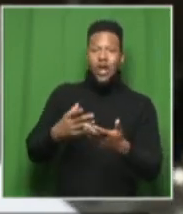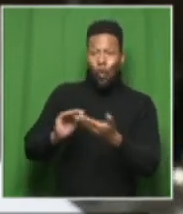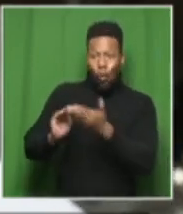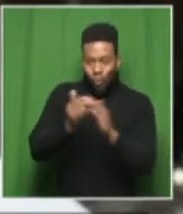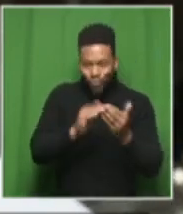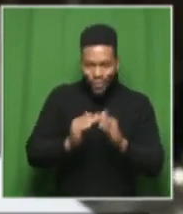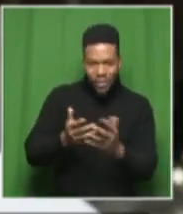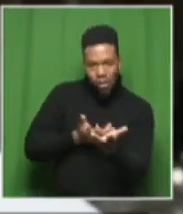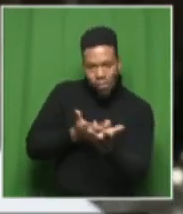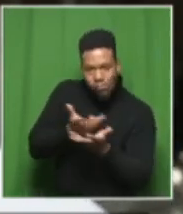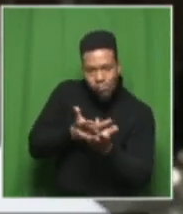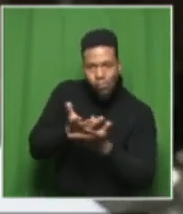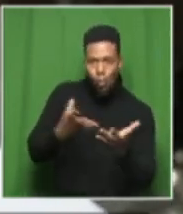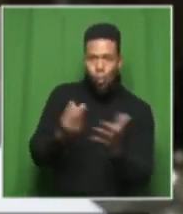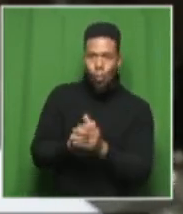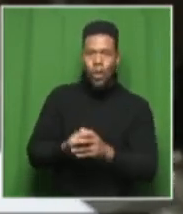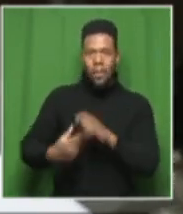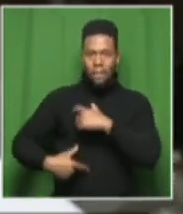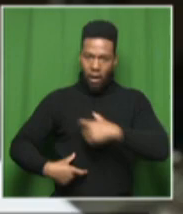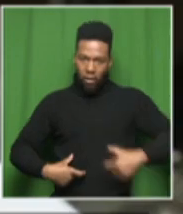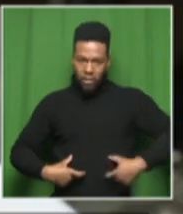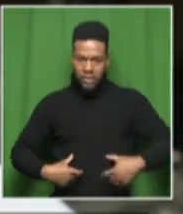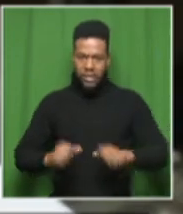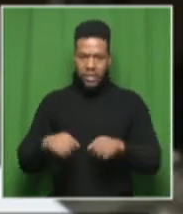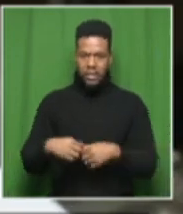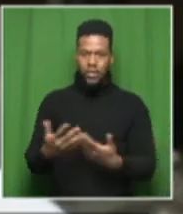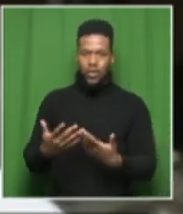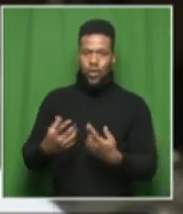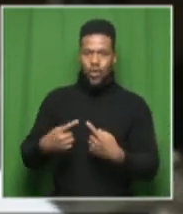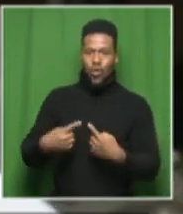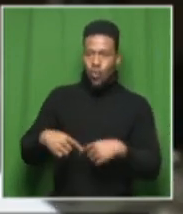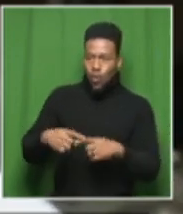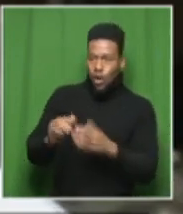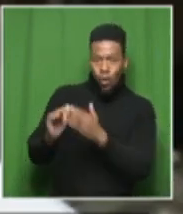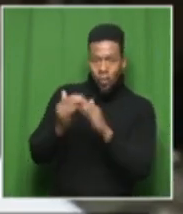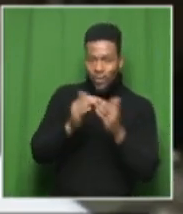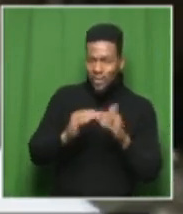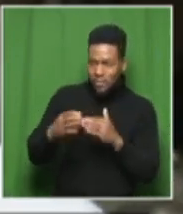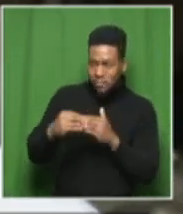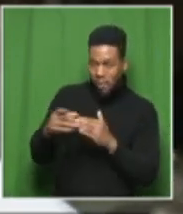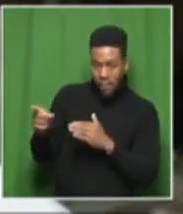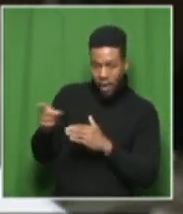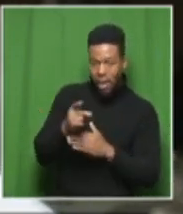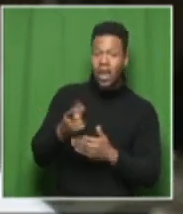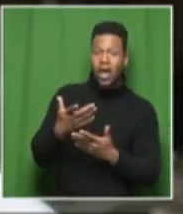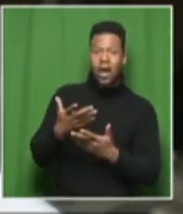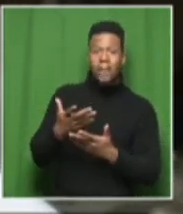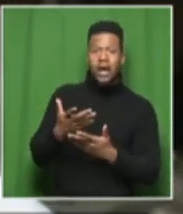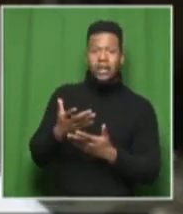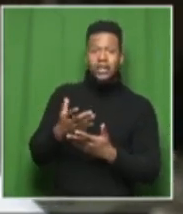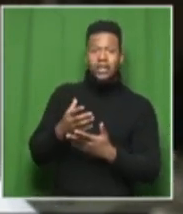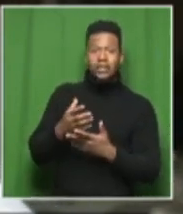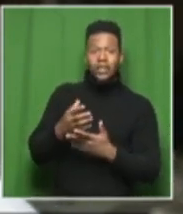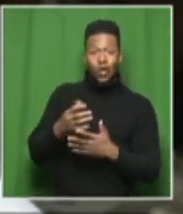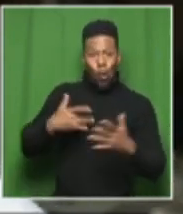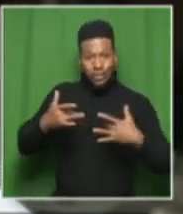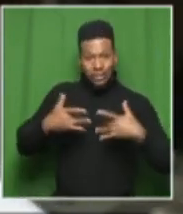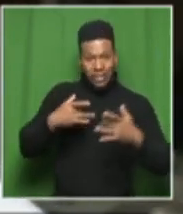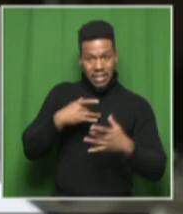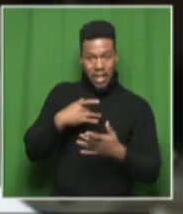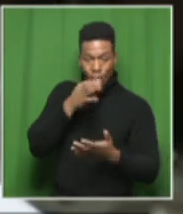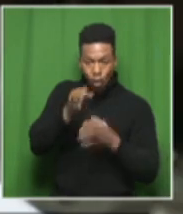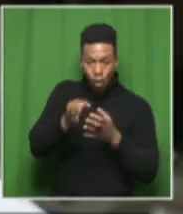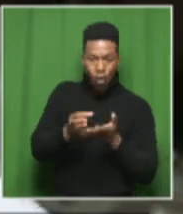with president. You are spot on with the community members' feedback that we also got in our one plan